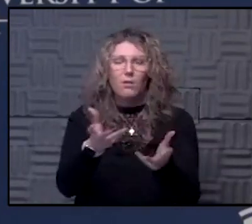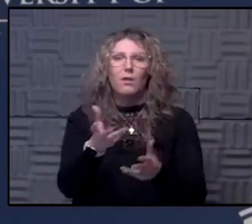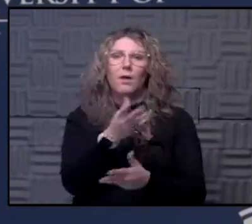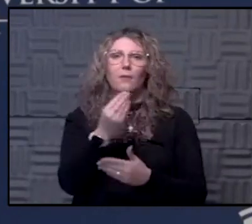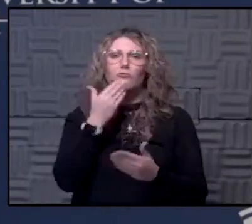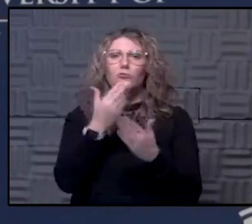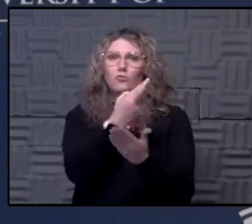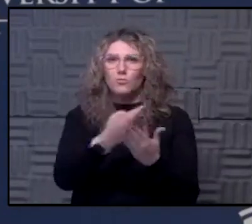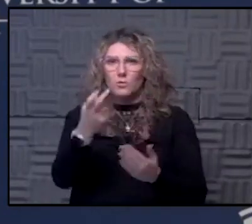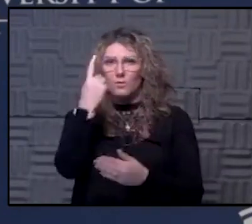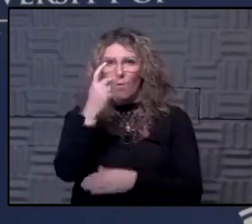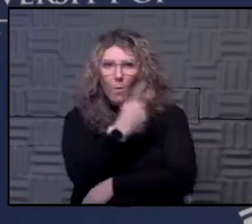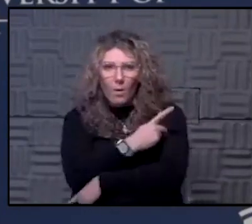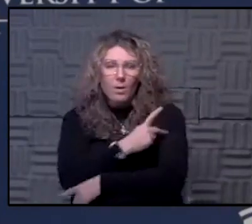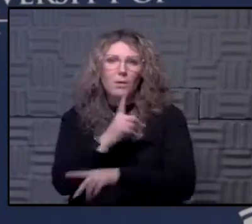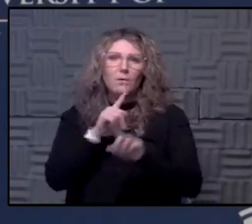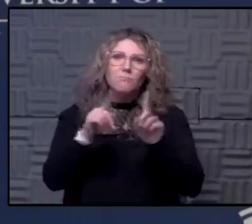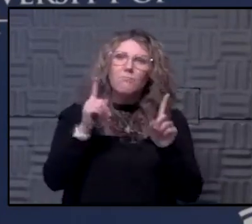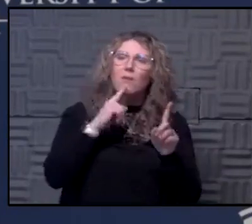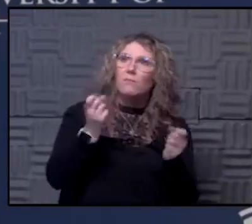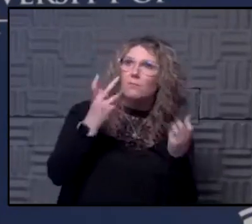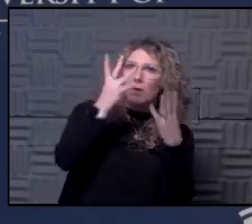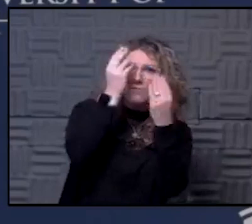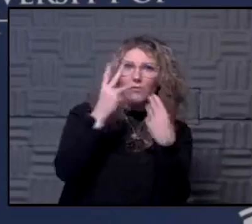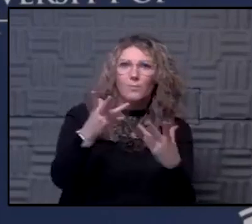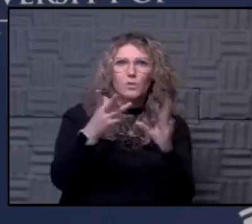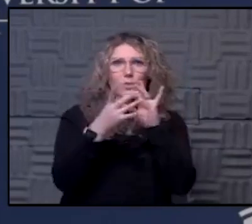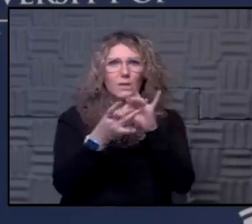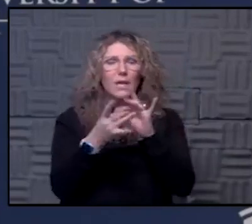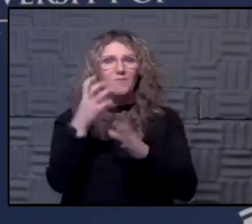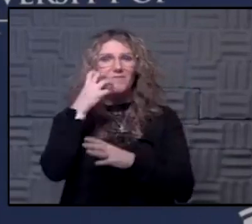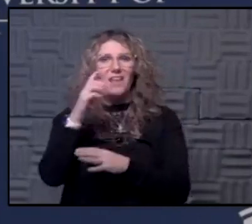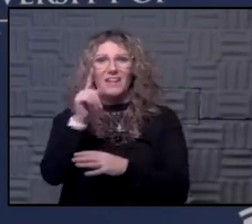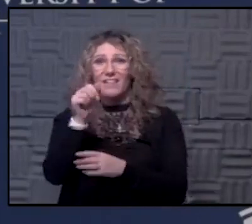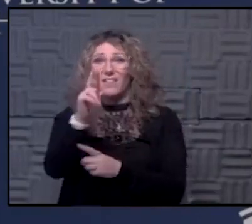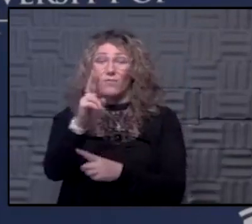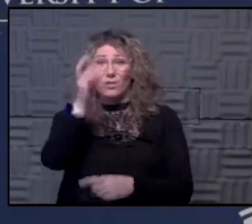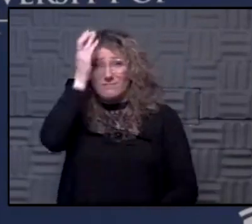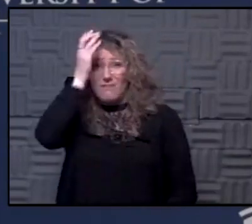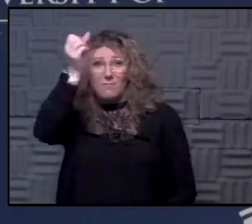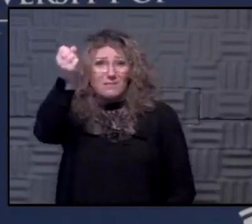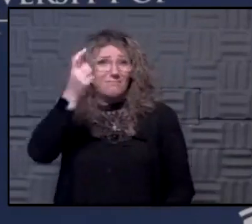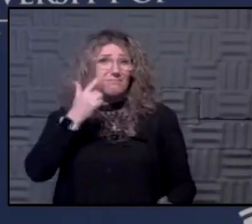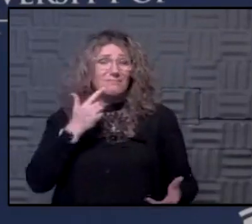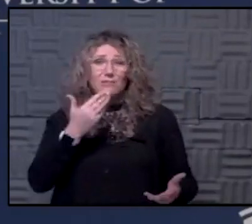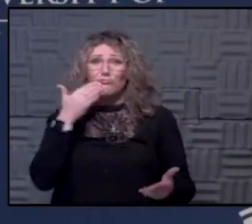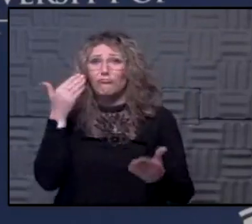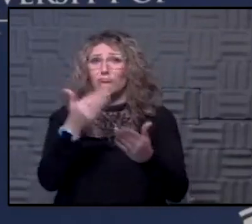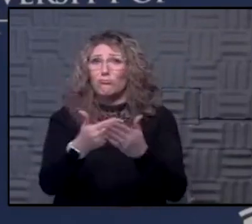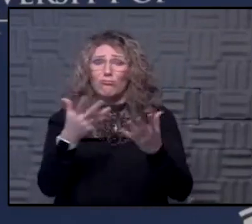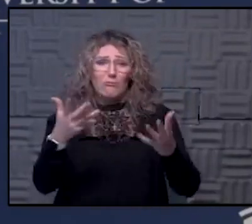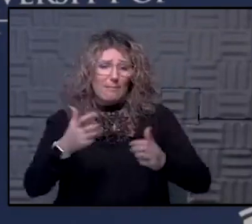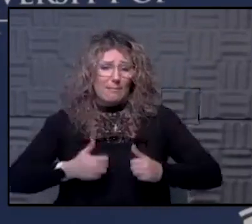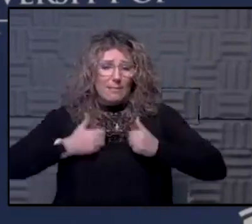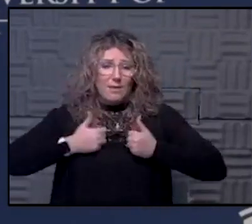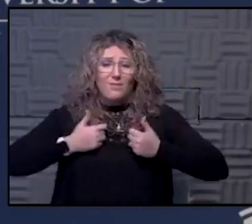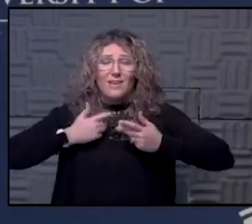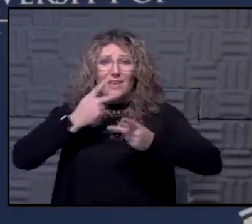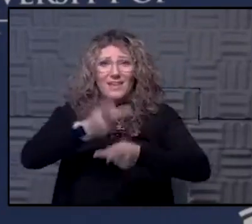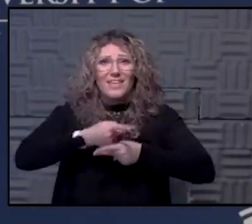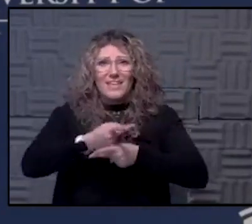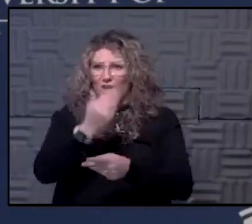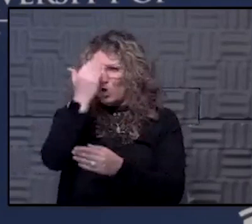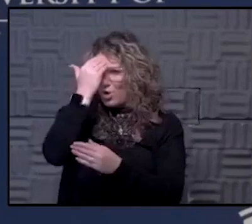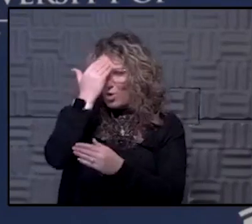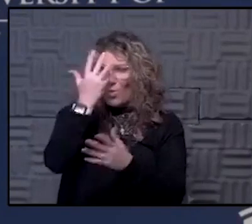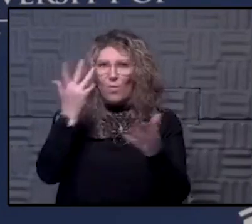there's a lot of information on basic fatty liver out there. You know, it's really just common sense, you know, good sense living. You want to be cautious and knowledgeable